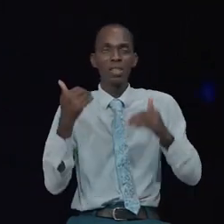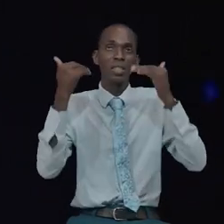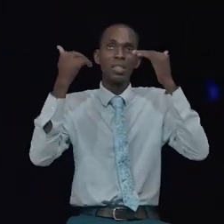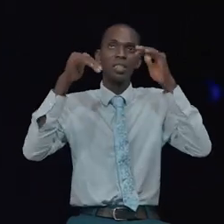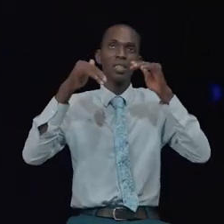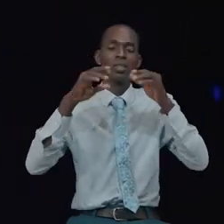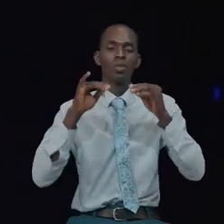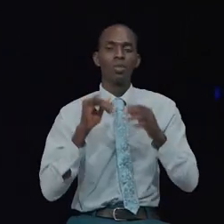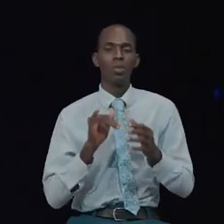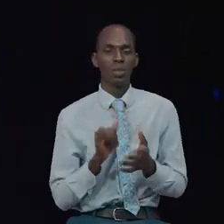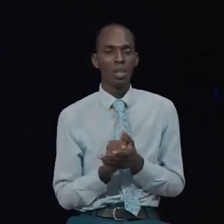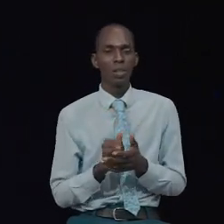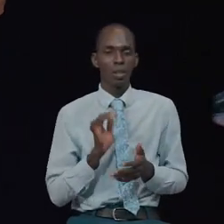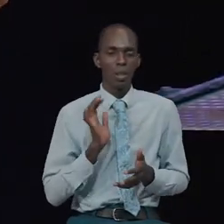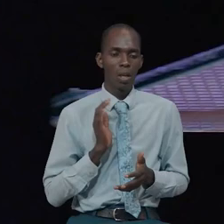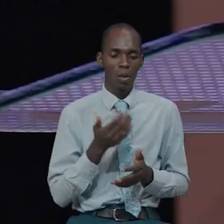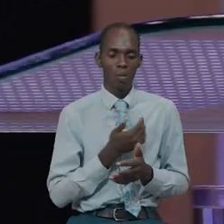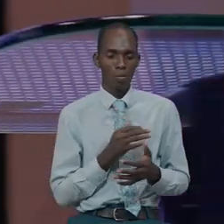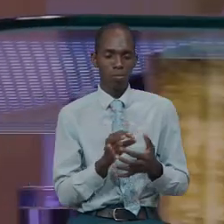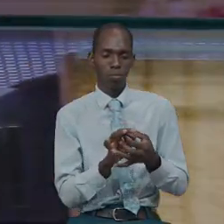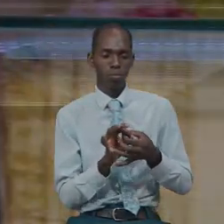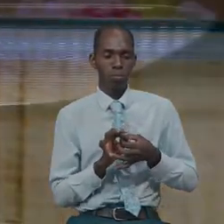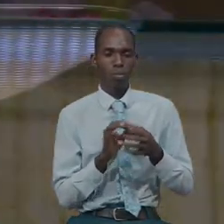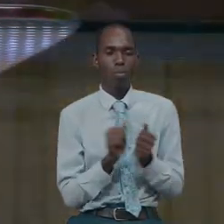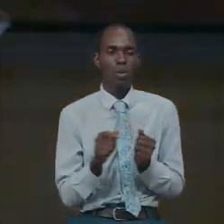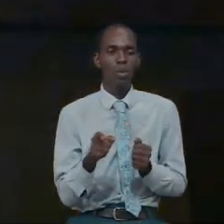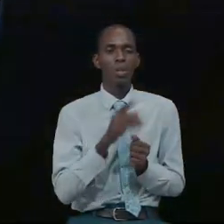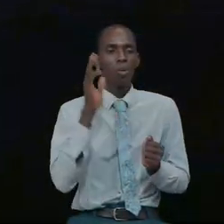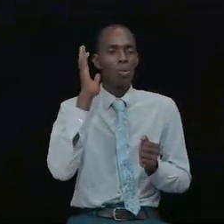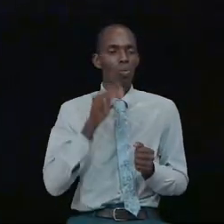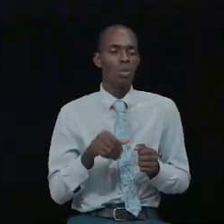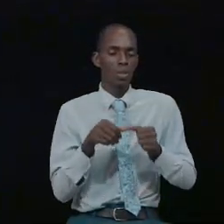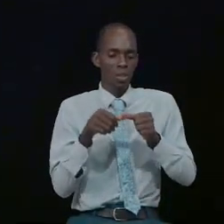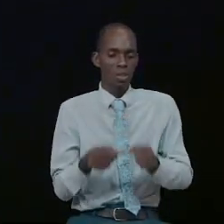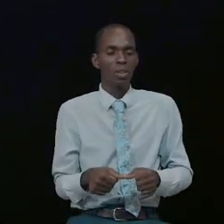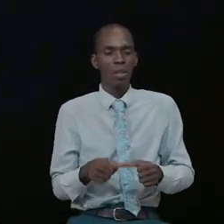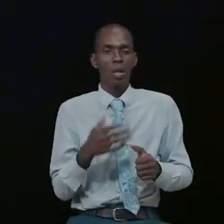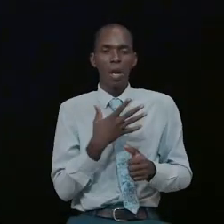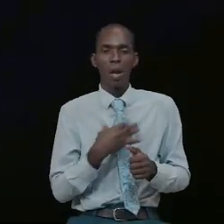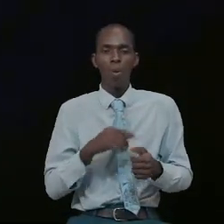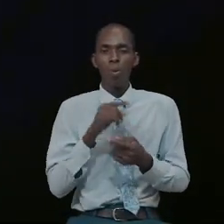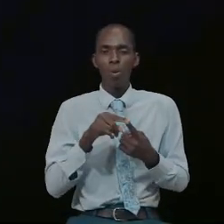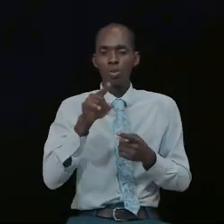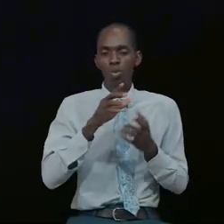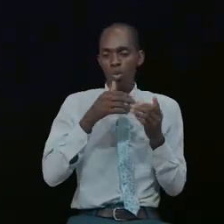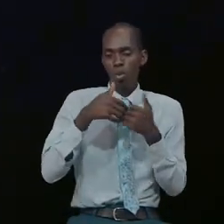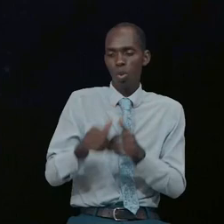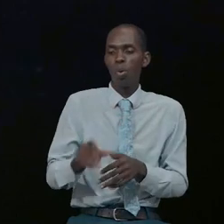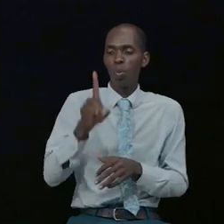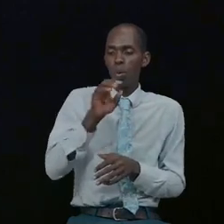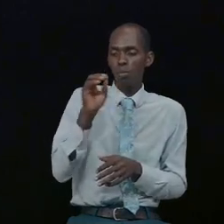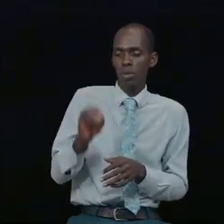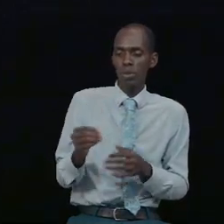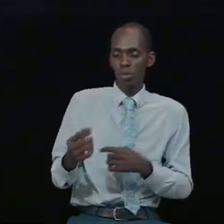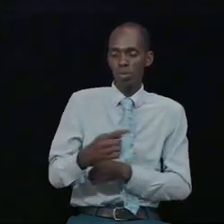your amalgamation with them will stay and will stick. When you lose 1% a week,